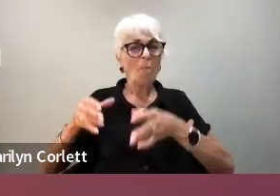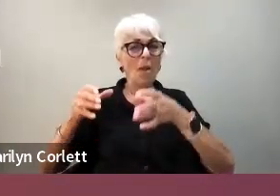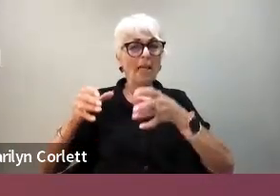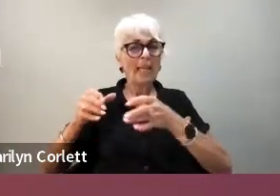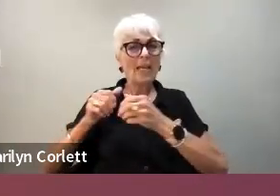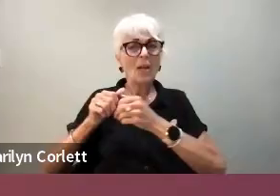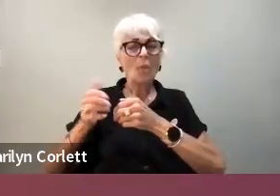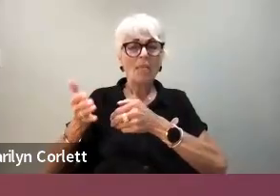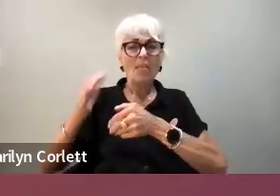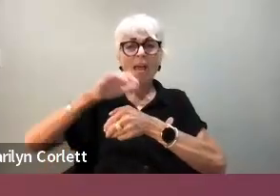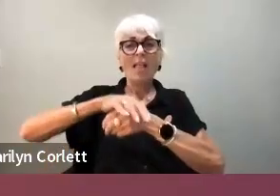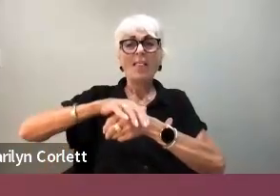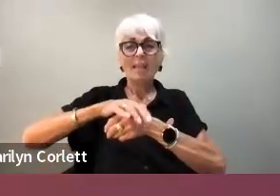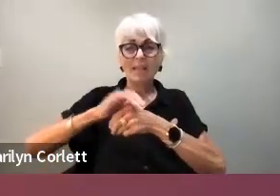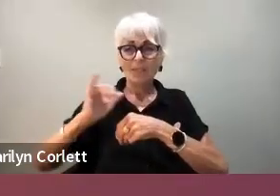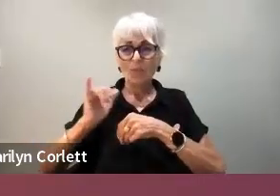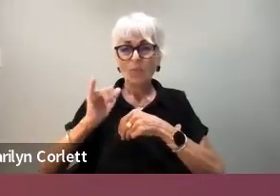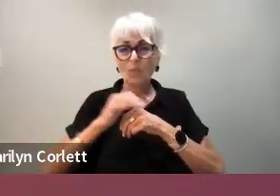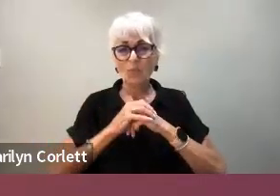has a lid on it as well.